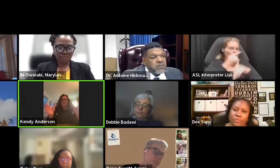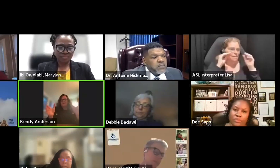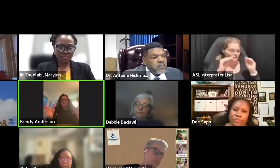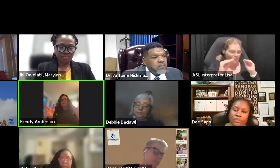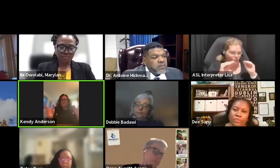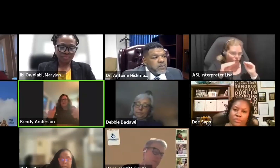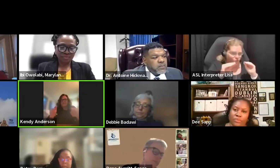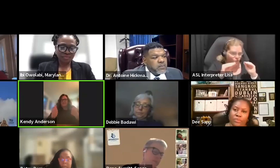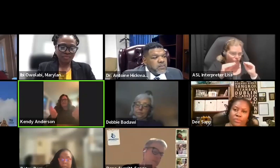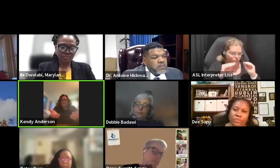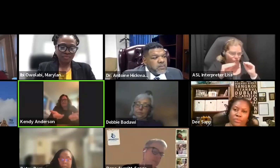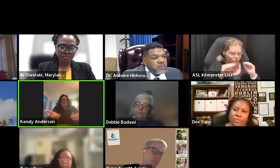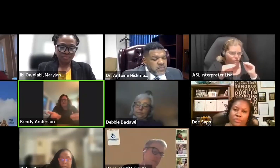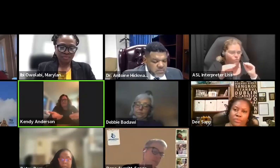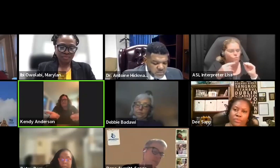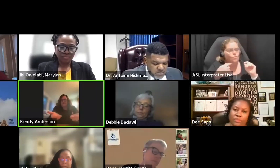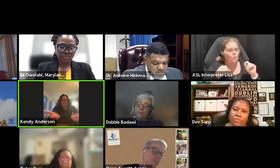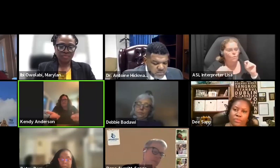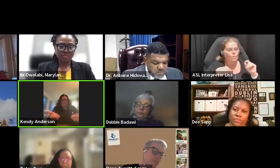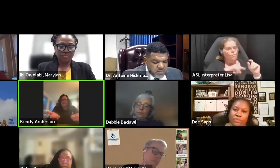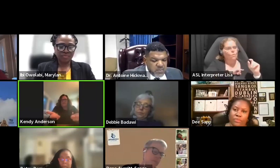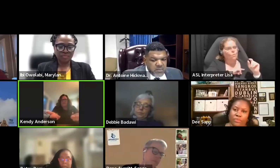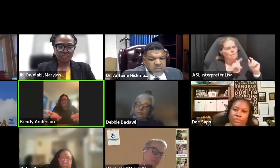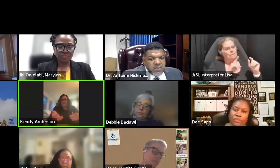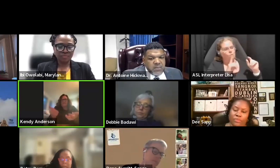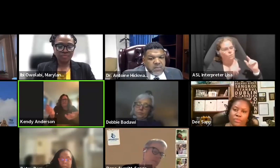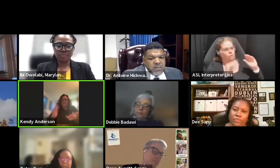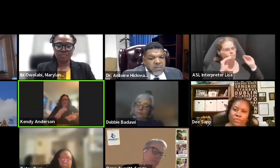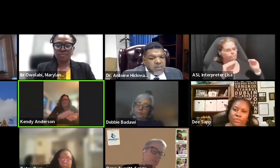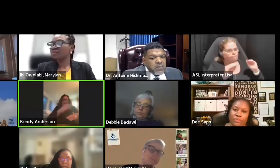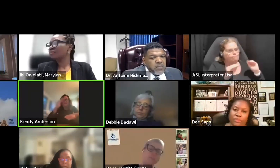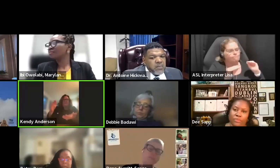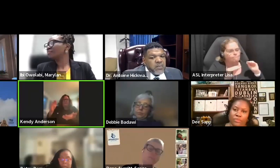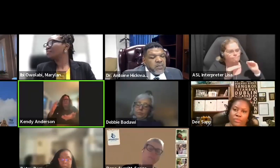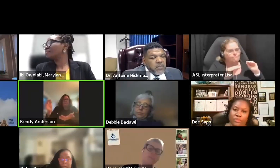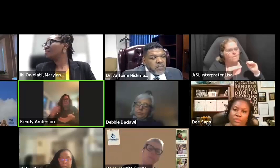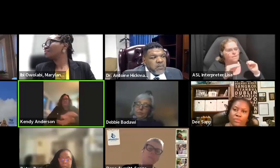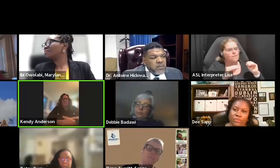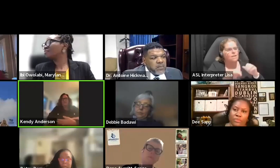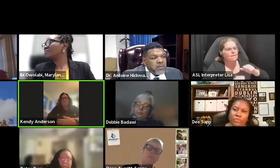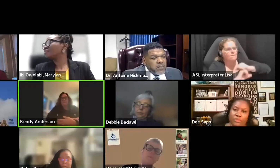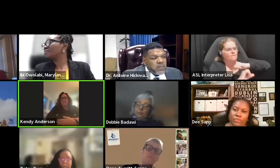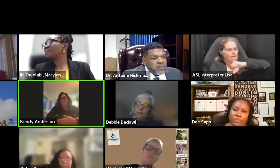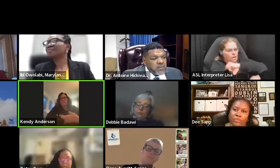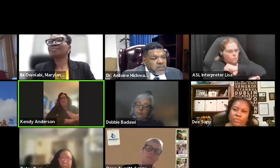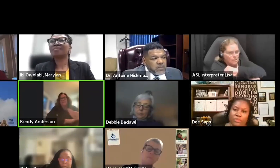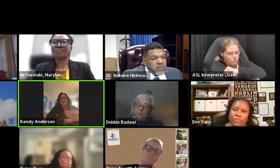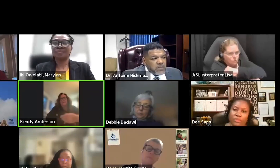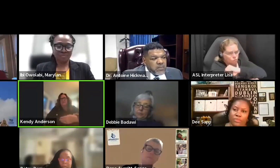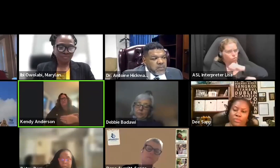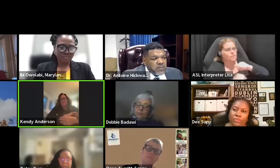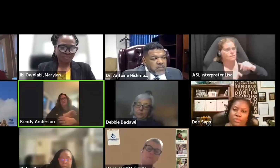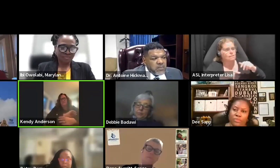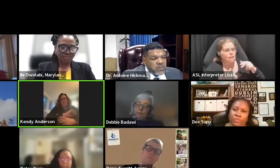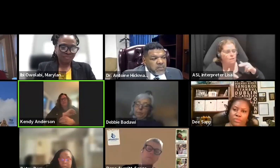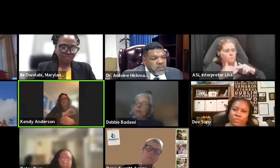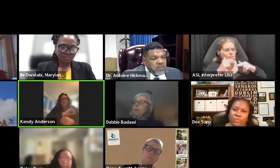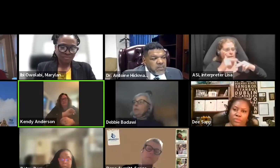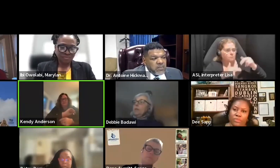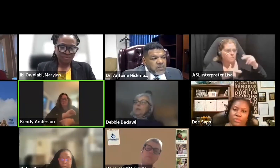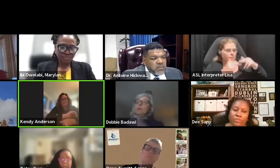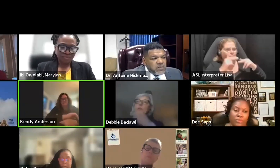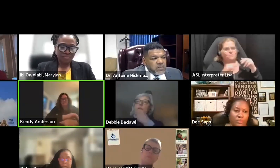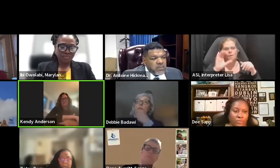we kind of set the stage so that there's a fundamental benchmark, and then how do we build upon it? And then Beth is from